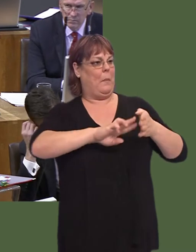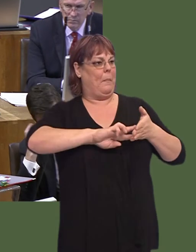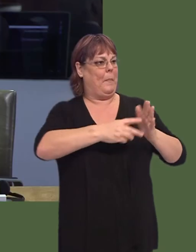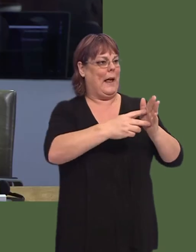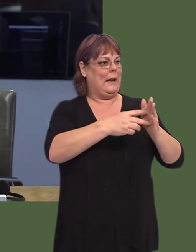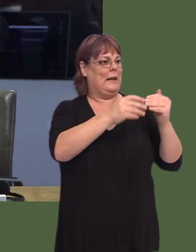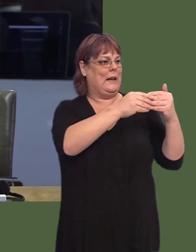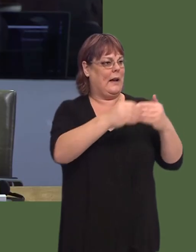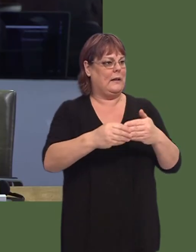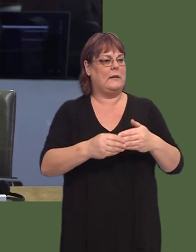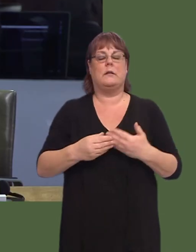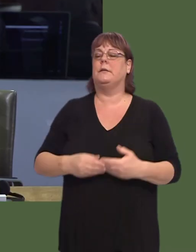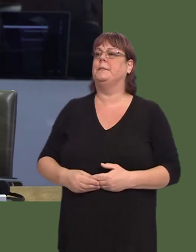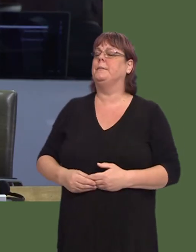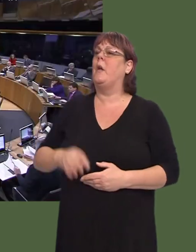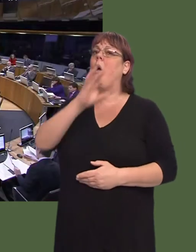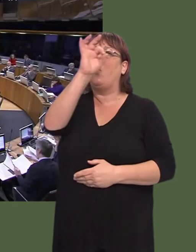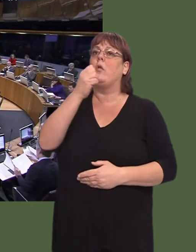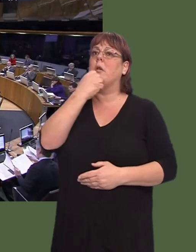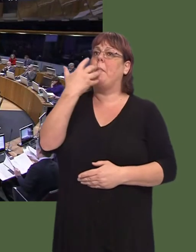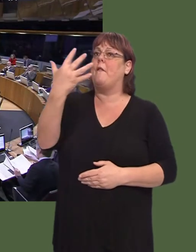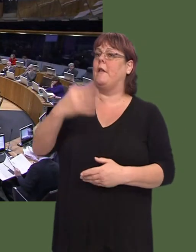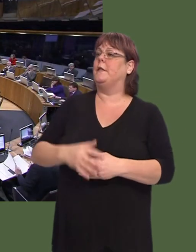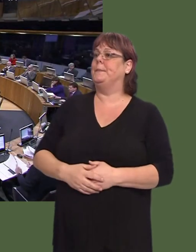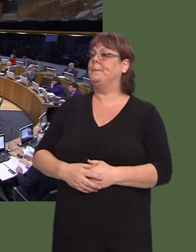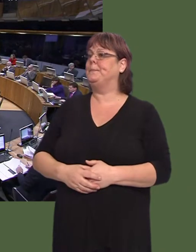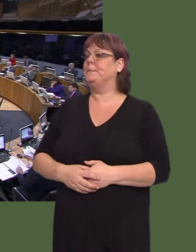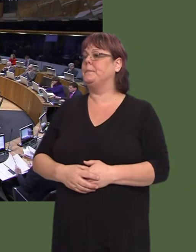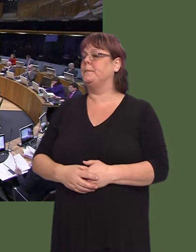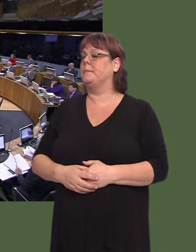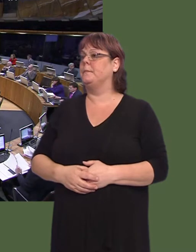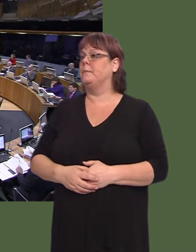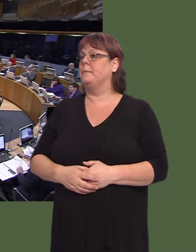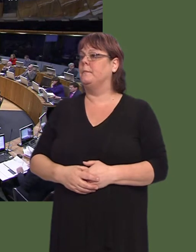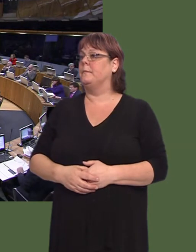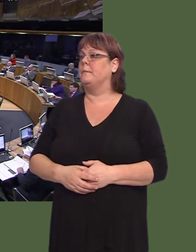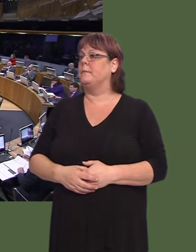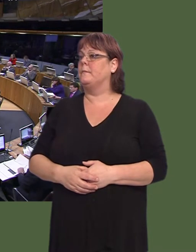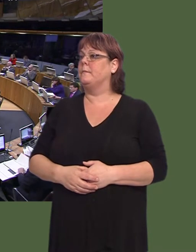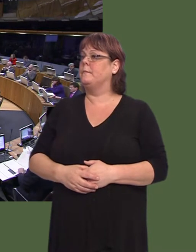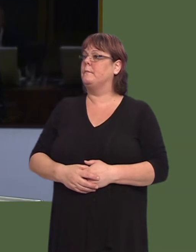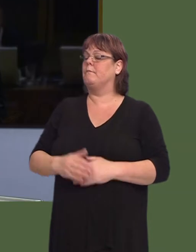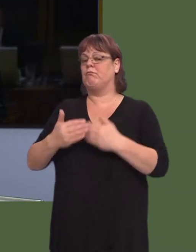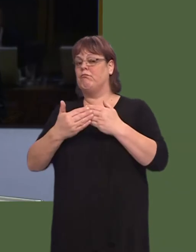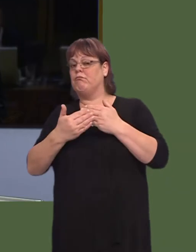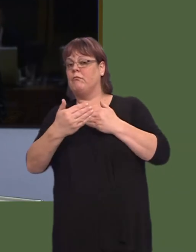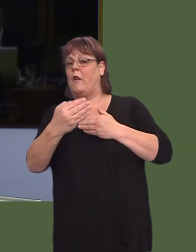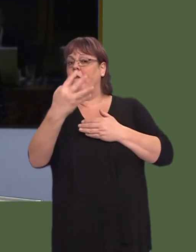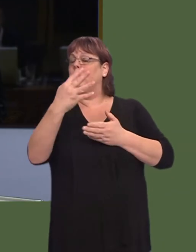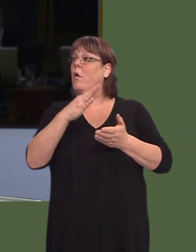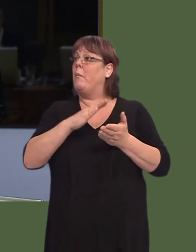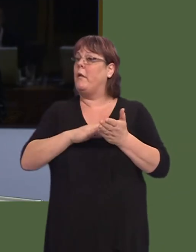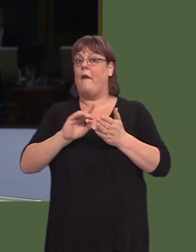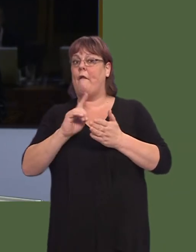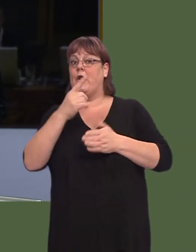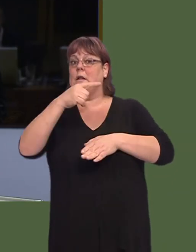planning guidance. Question 5, Mark Reckless. What assessment has the First Minister made of the prospects over the next